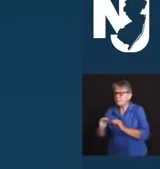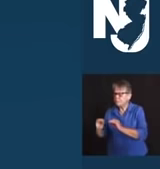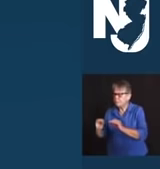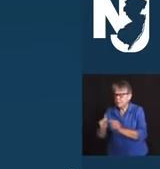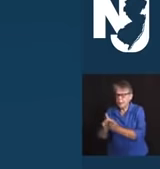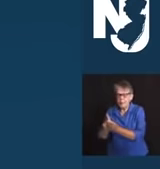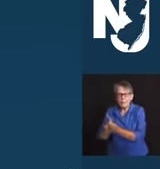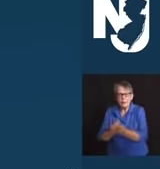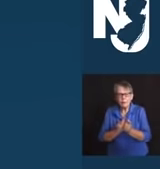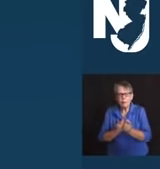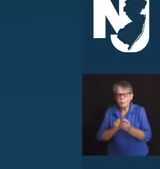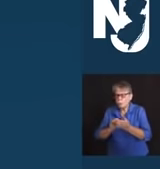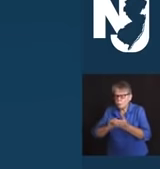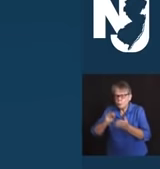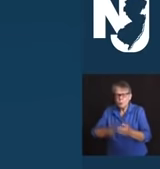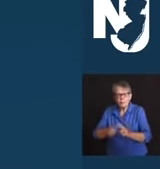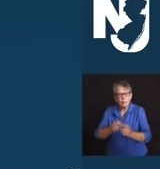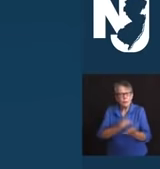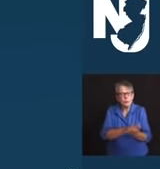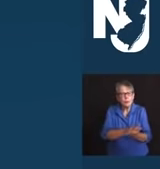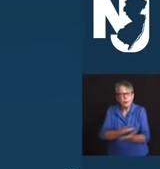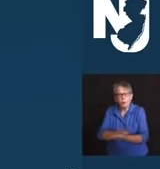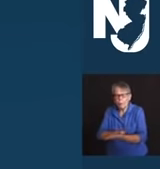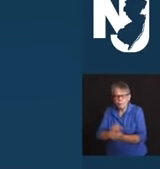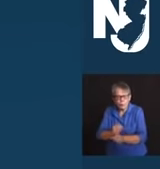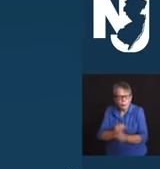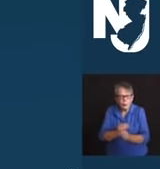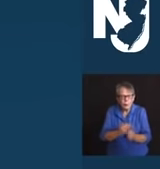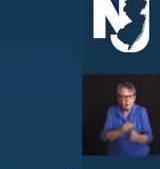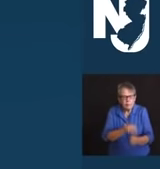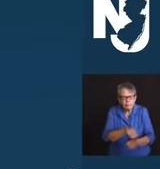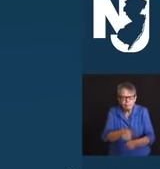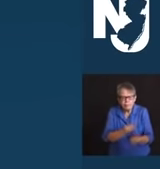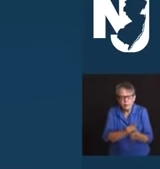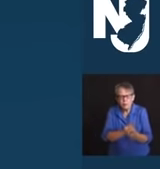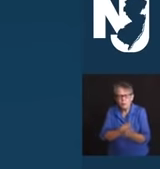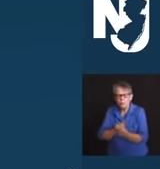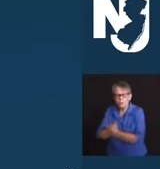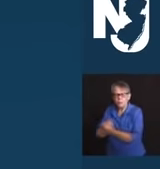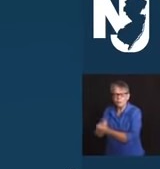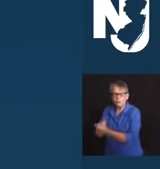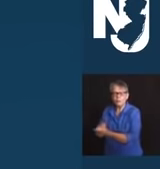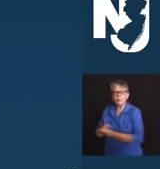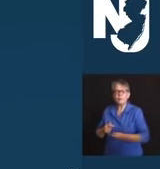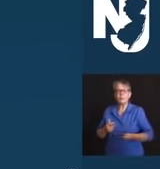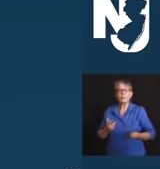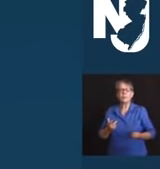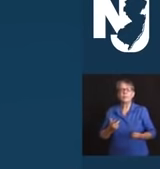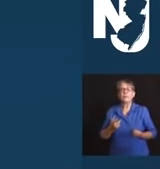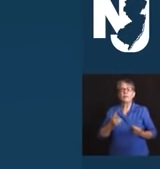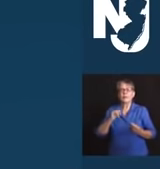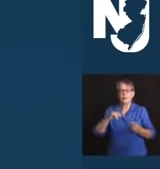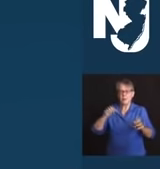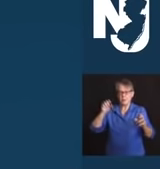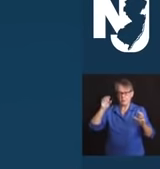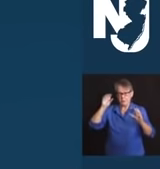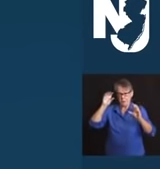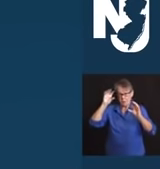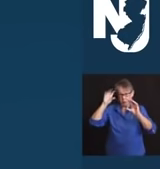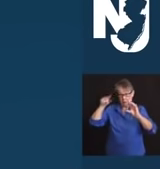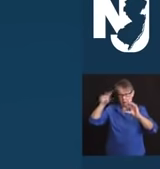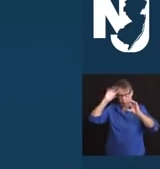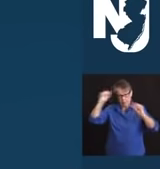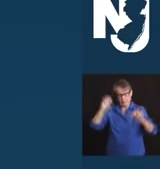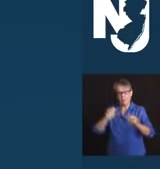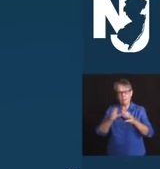of the Dominican Latino Foundation of Jersey City, chairman of the Latino Caucus of Hudson County, and was